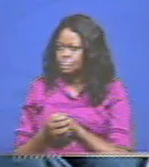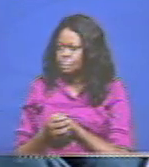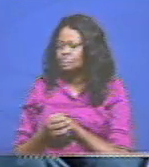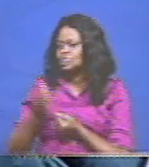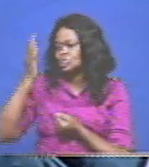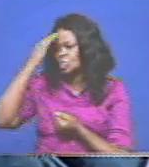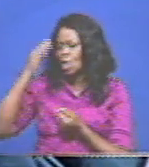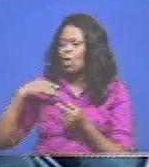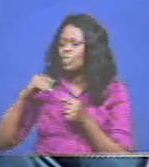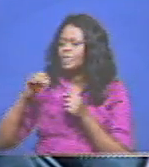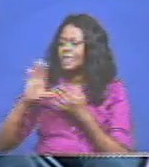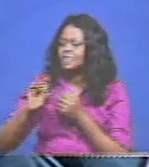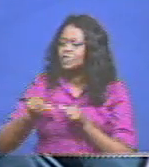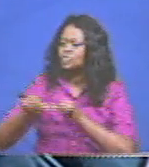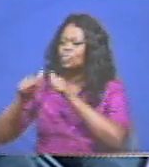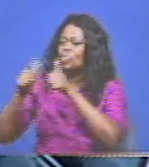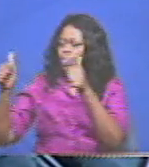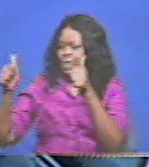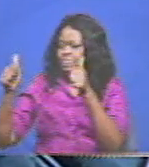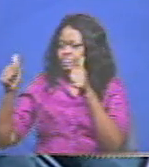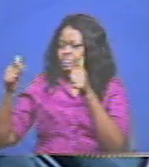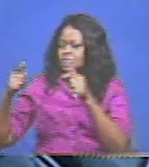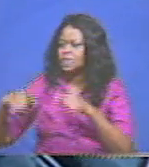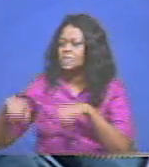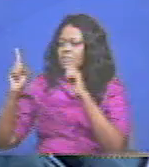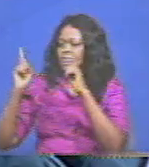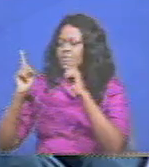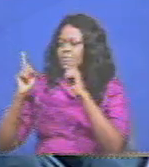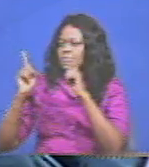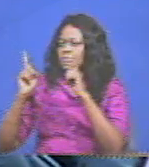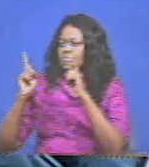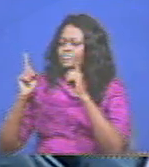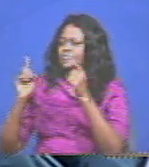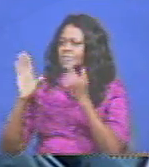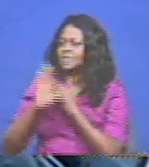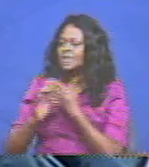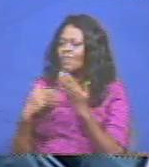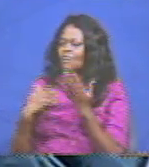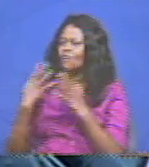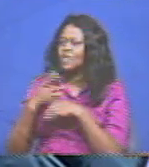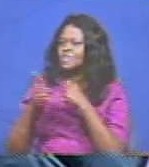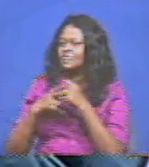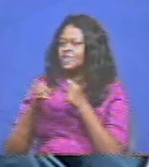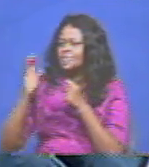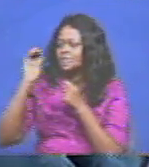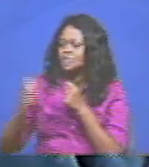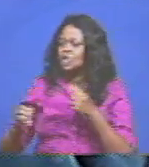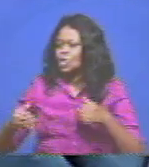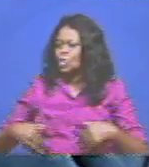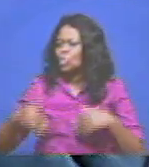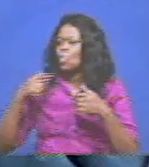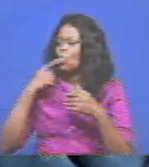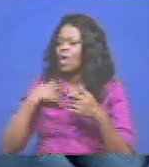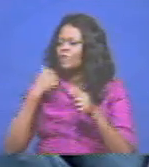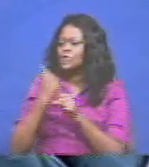and transform this country. Mm-hmm. One, this country is over 70% youth jobless. Mm-hmm. And